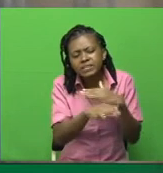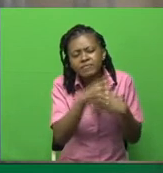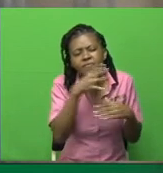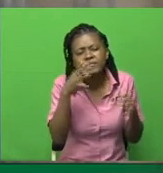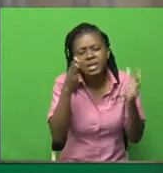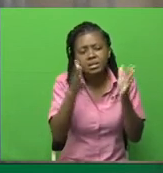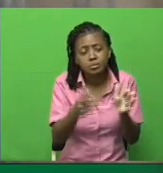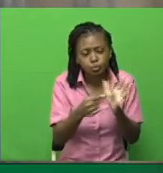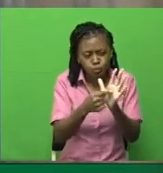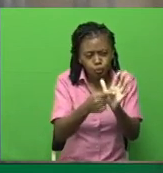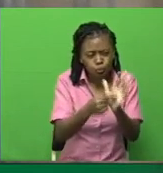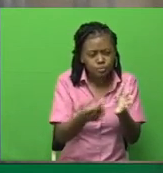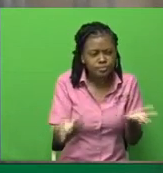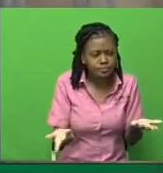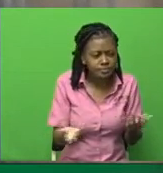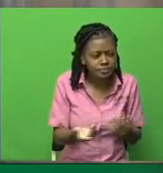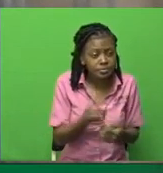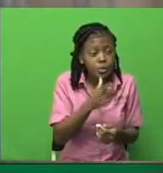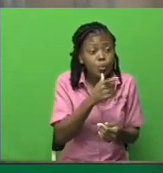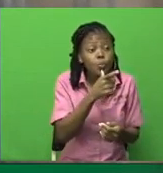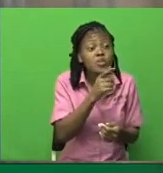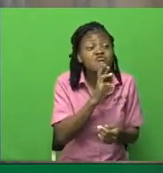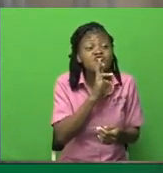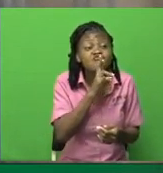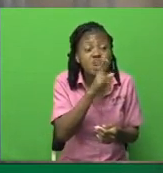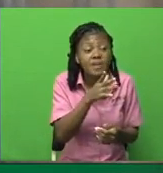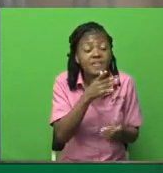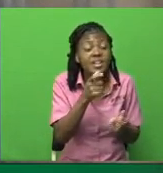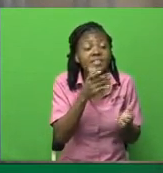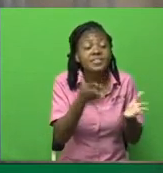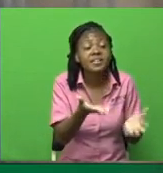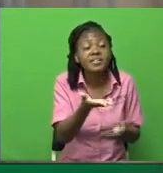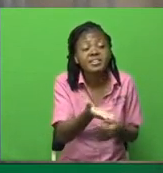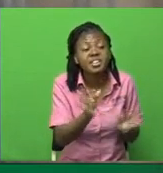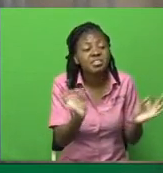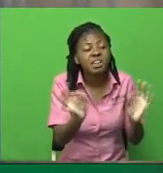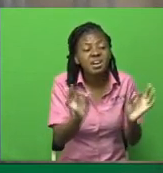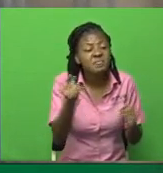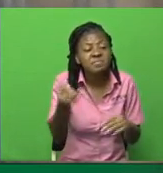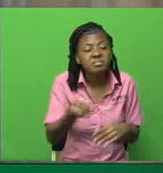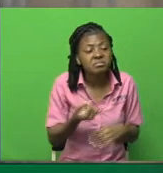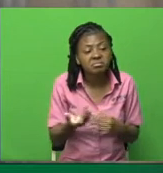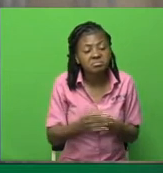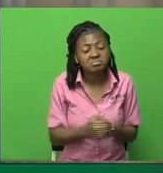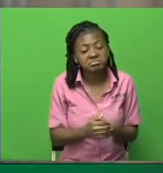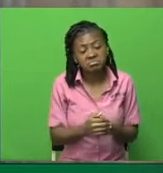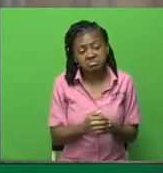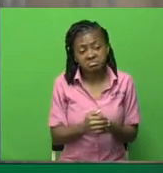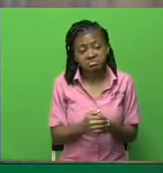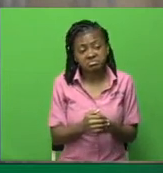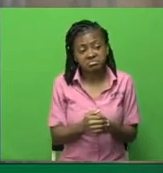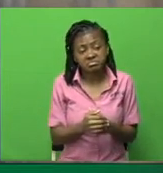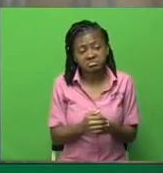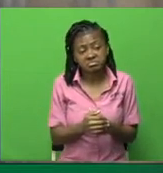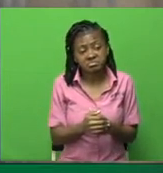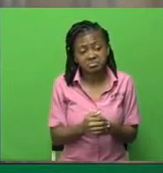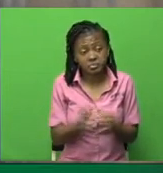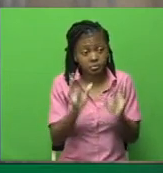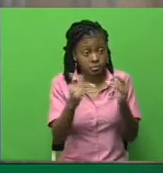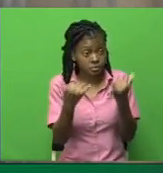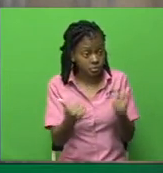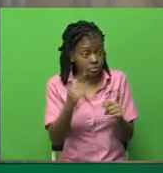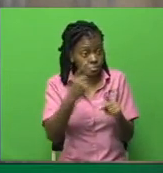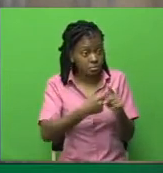um government held the agri-investment Forum in Port of Spain a month later the HTC is talking about